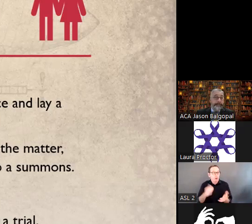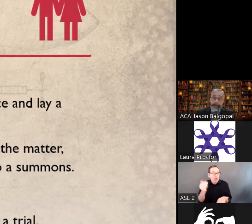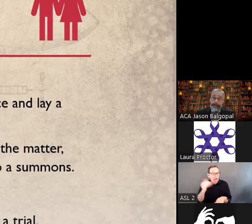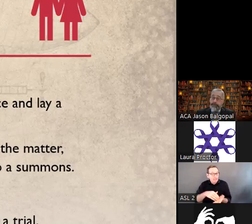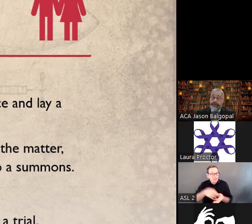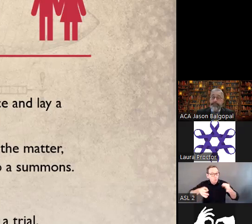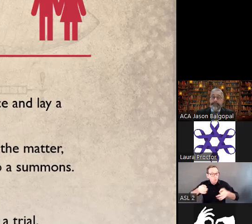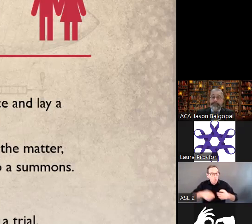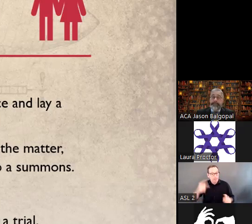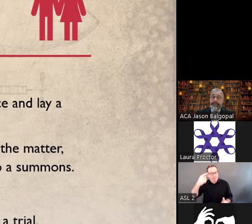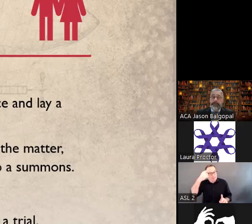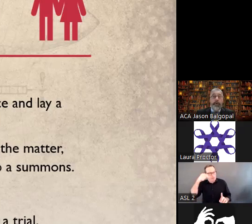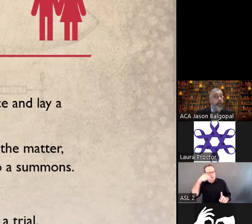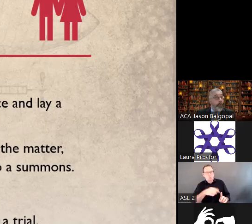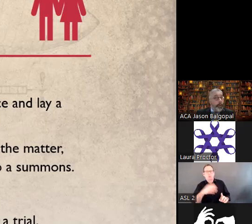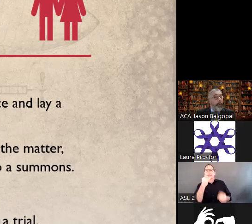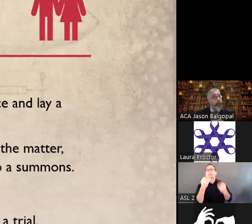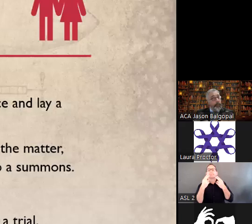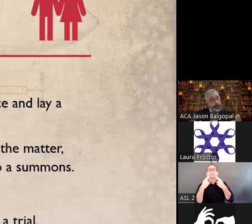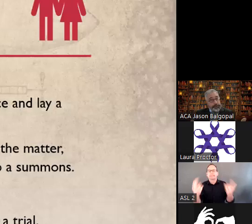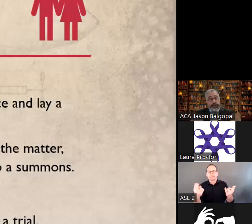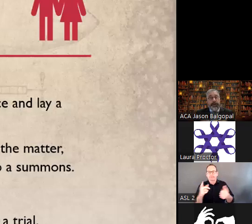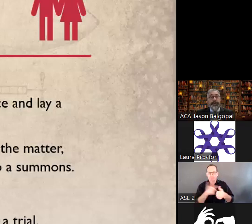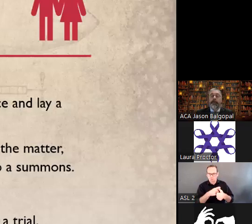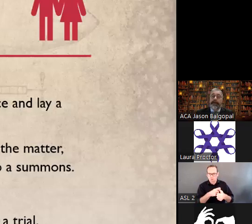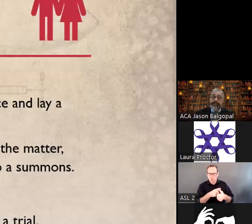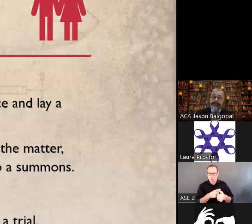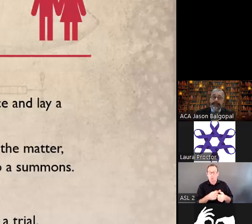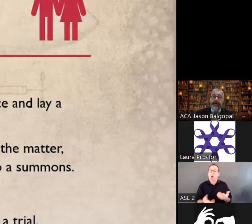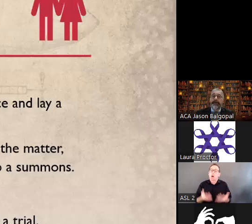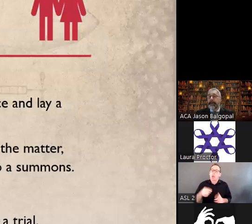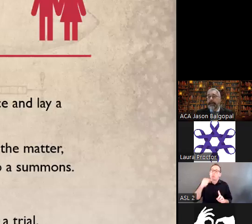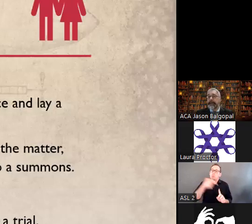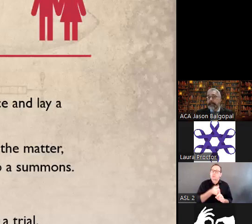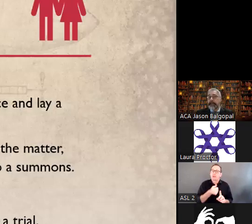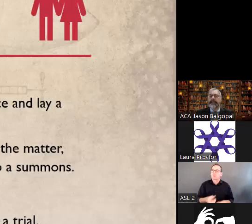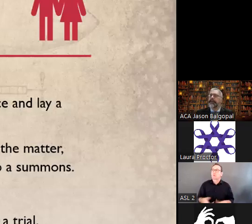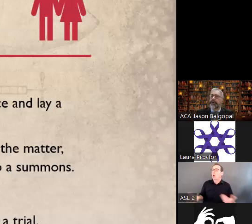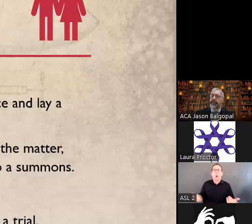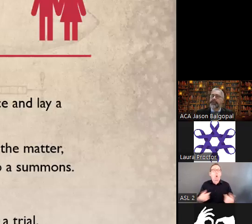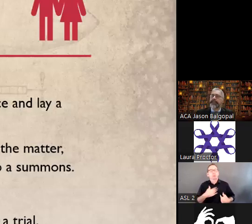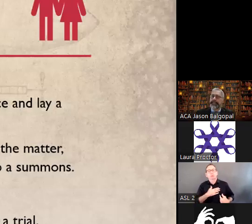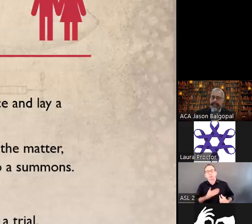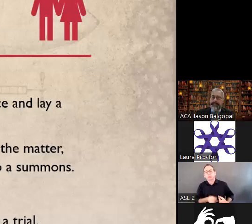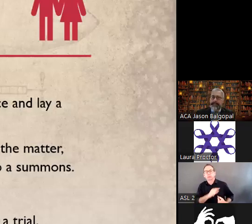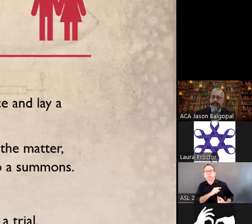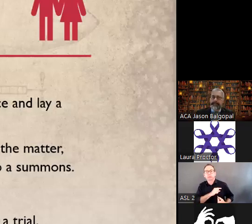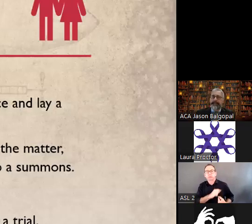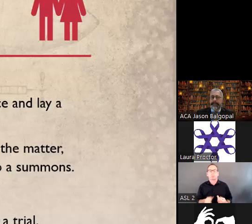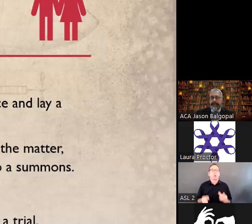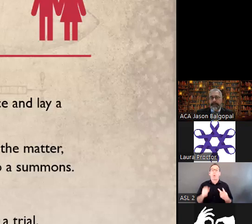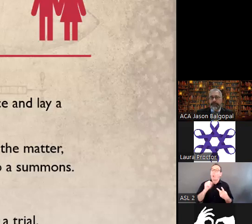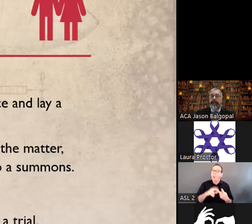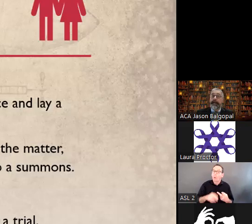but may choose to plead guilty to the charge, or if it's a peace bond, they may say they don't wish to contest